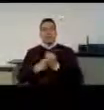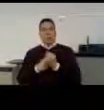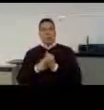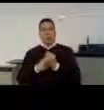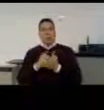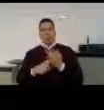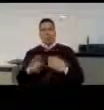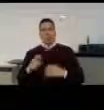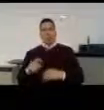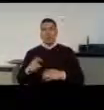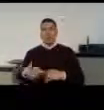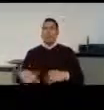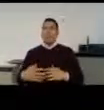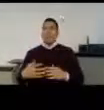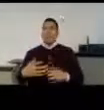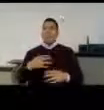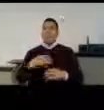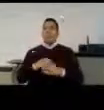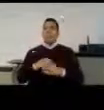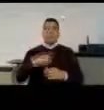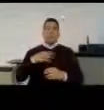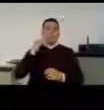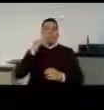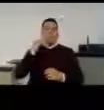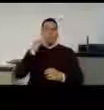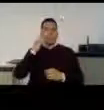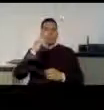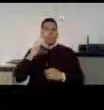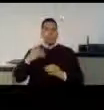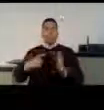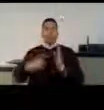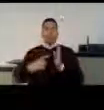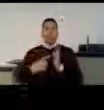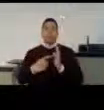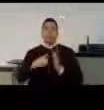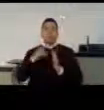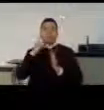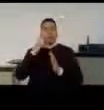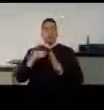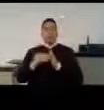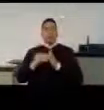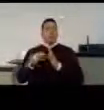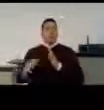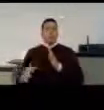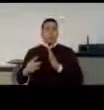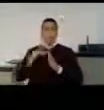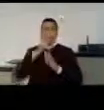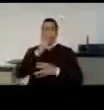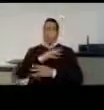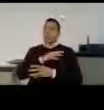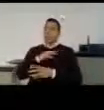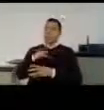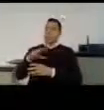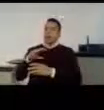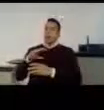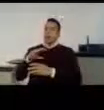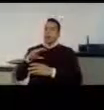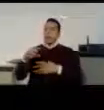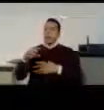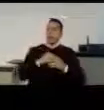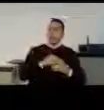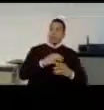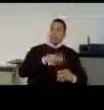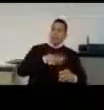needed. And what I can say is that in my experience, I've had students who have come into my space coming from